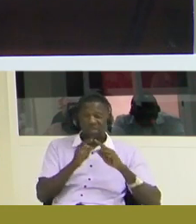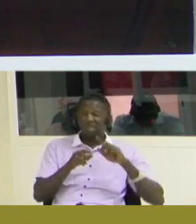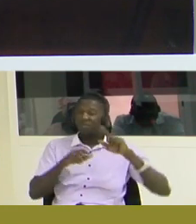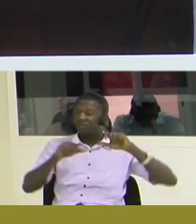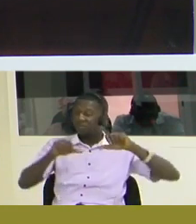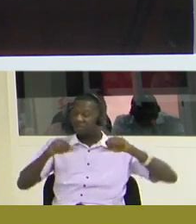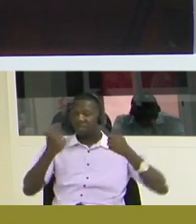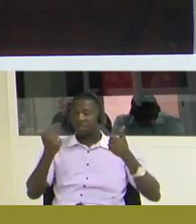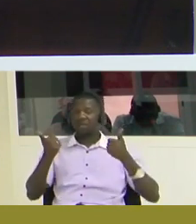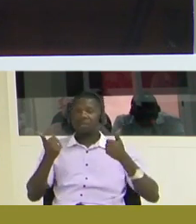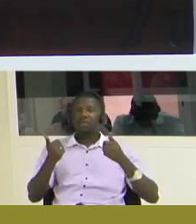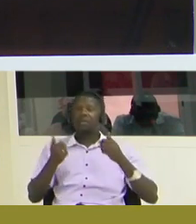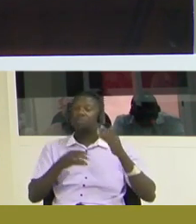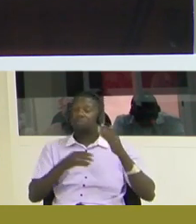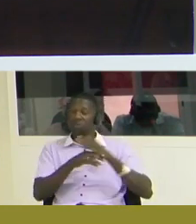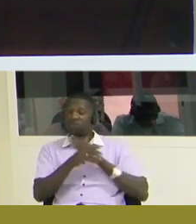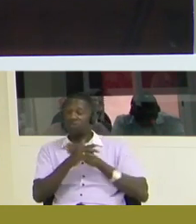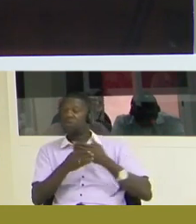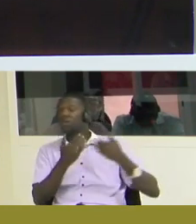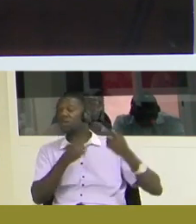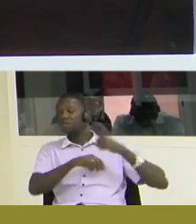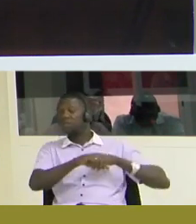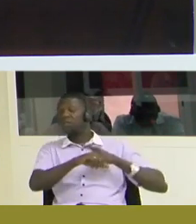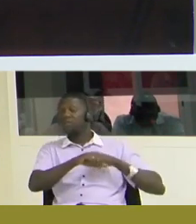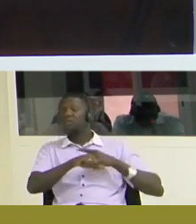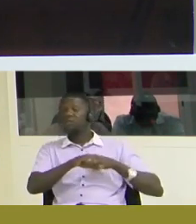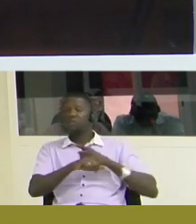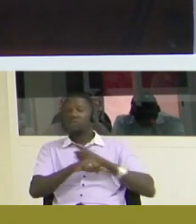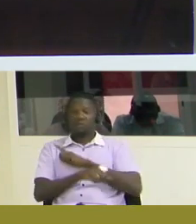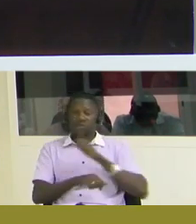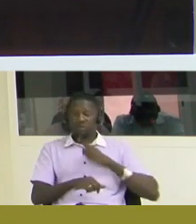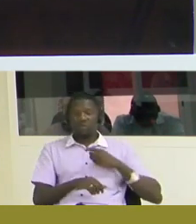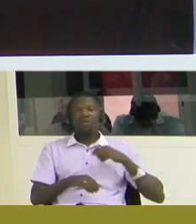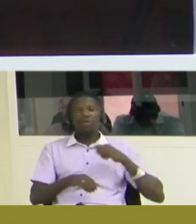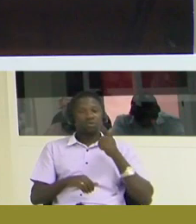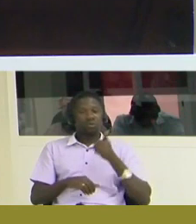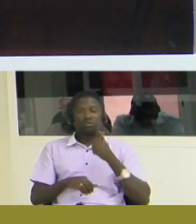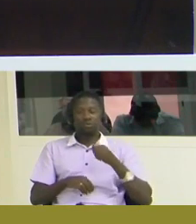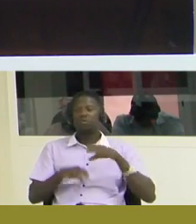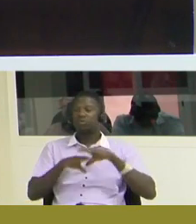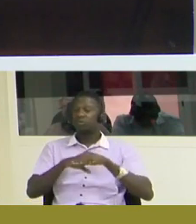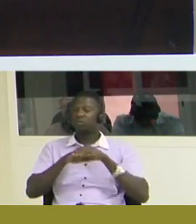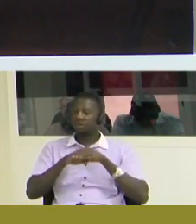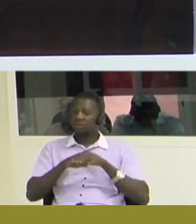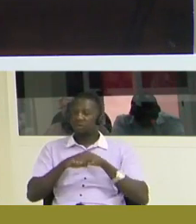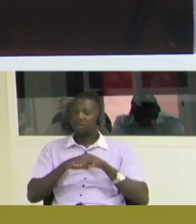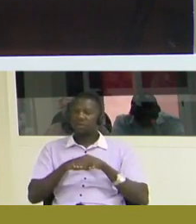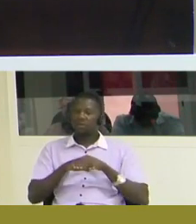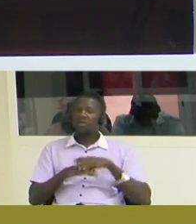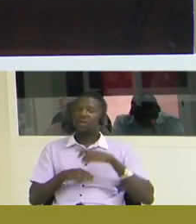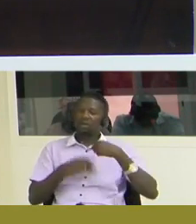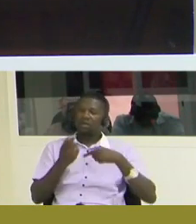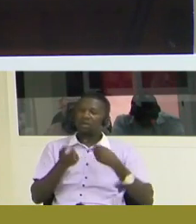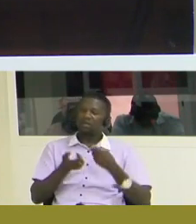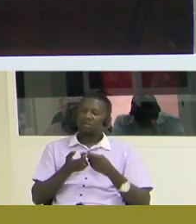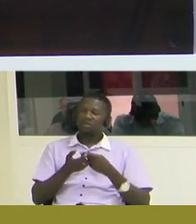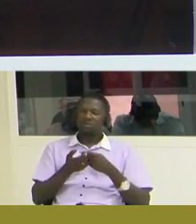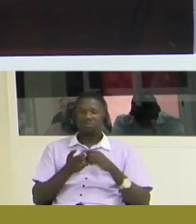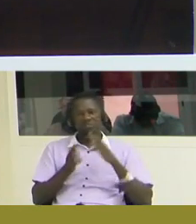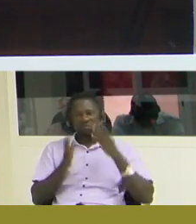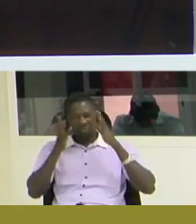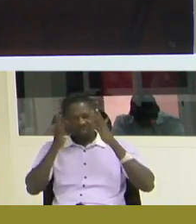before that we were friends and the rift or the